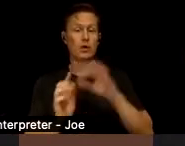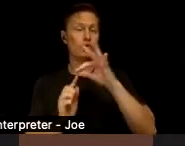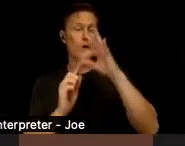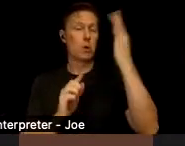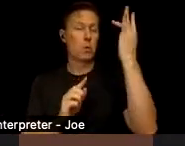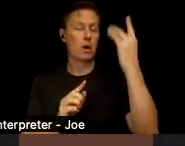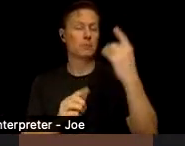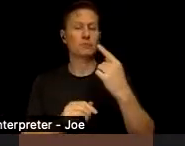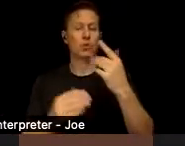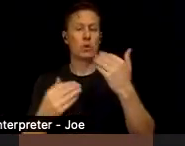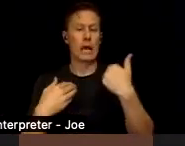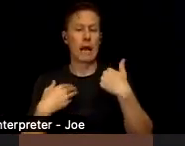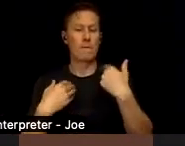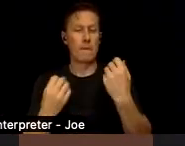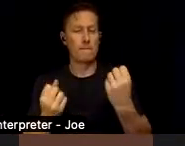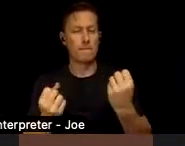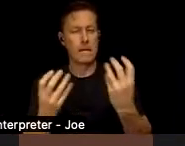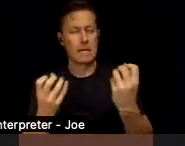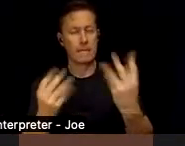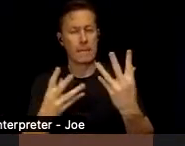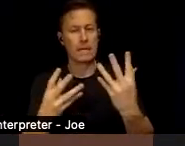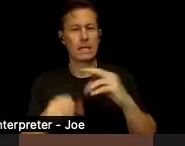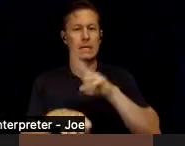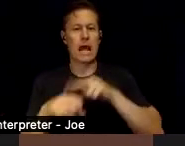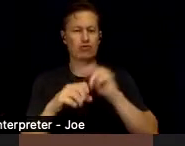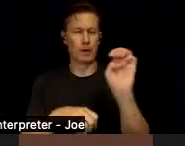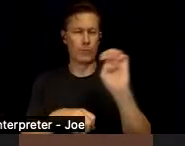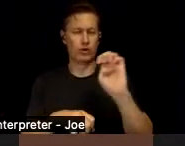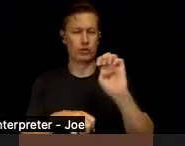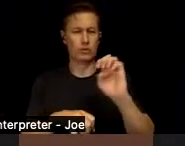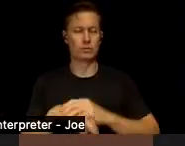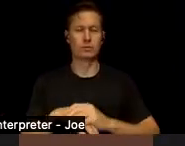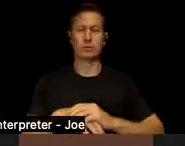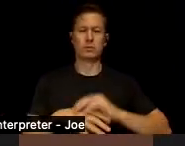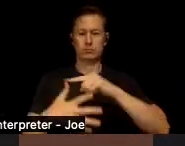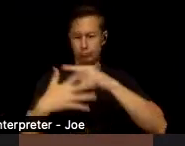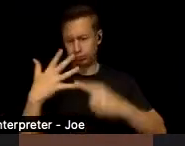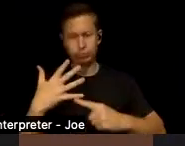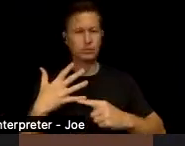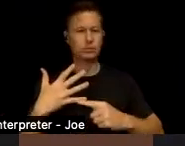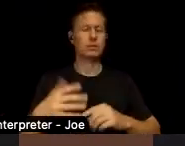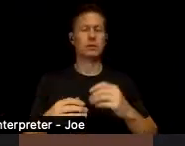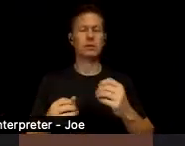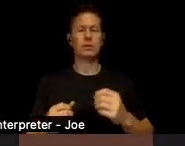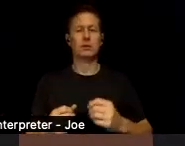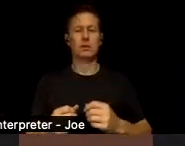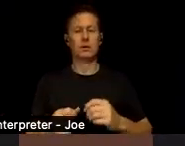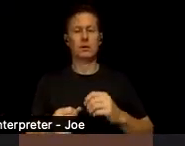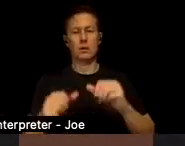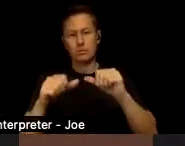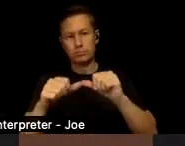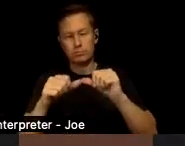replete with natural emergency occurrences, whether it's wildfires, earthquakes, or floods. California is constantly faced with these types